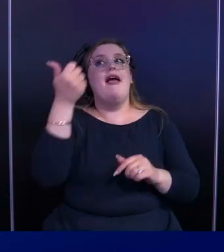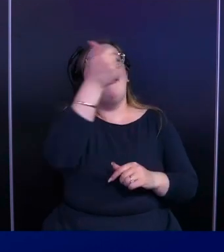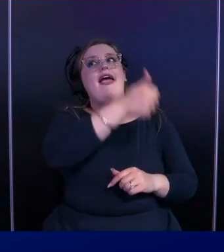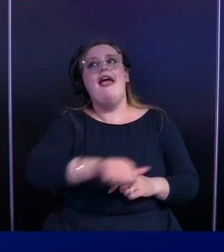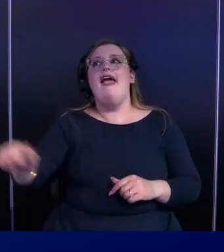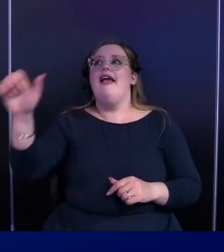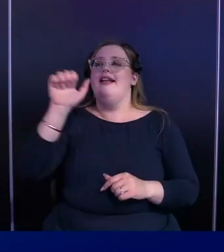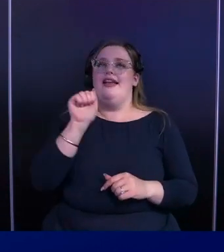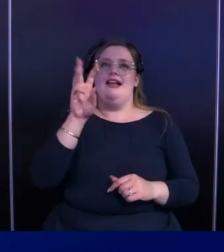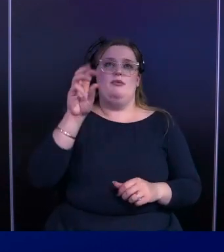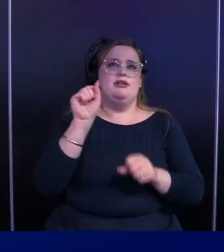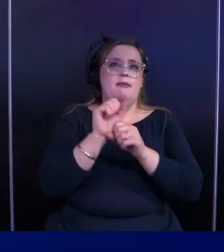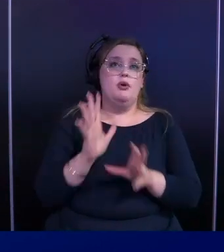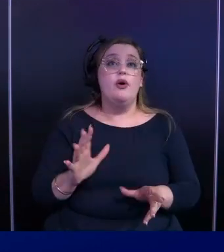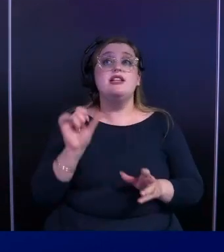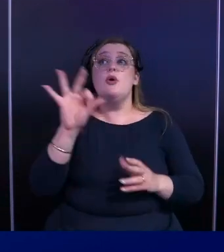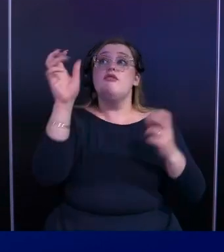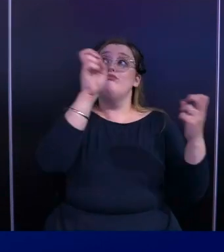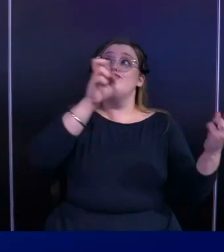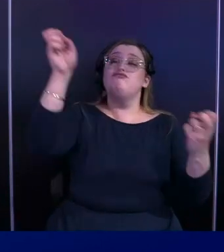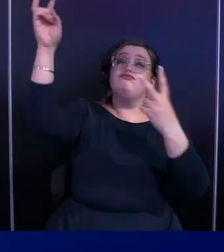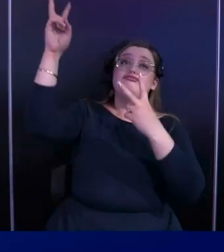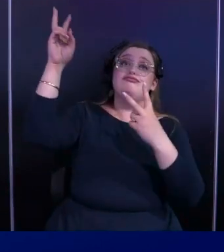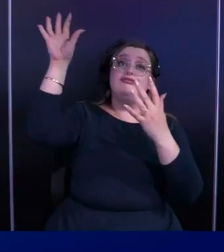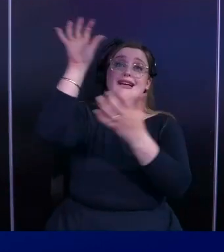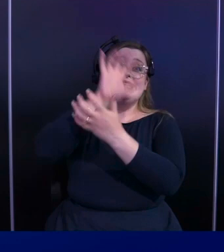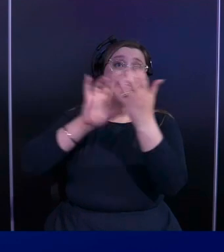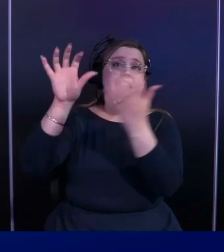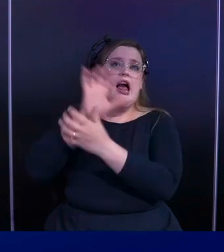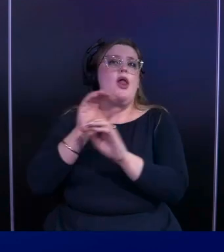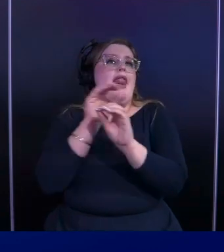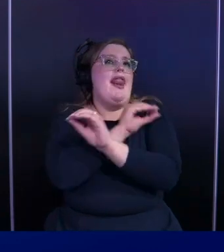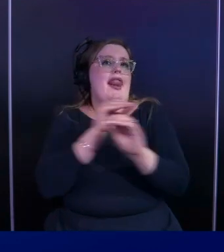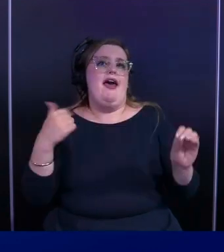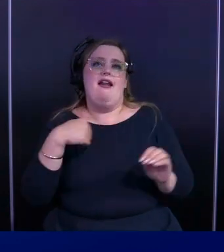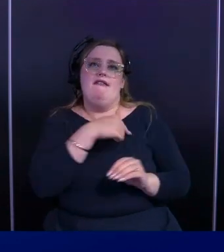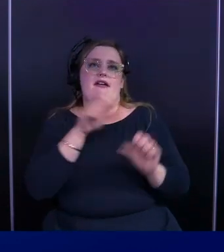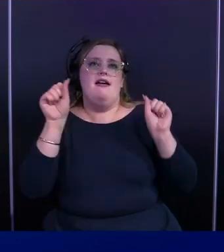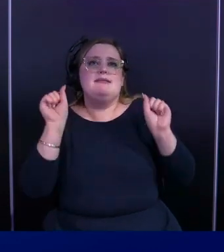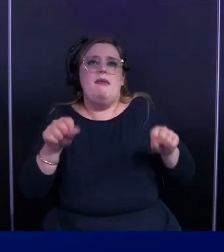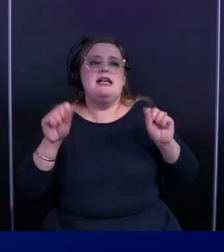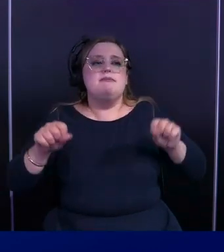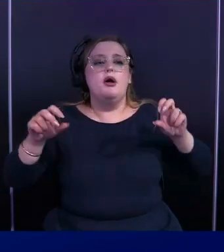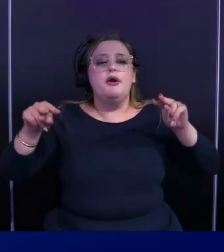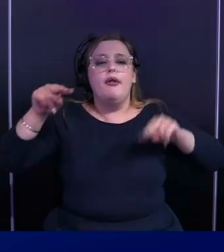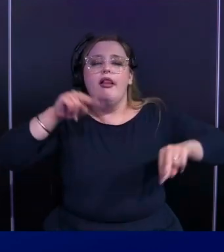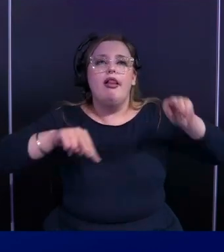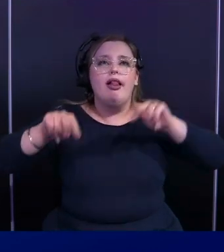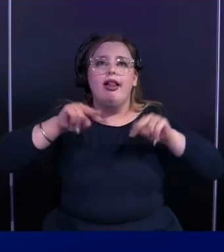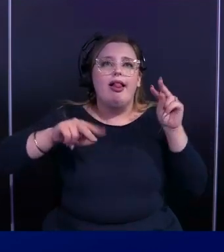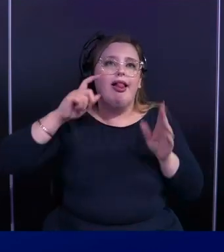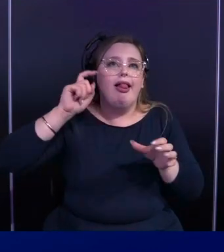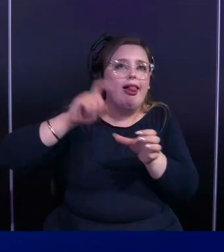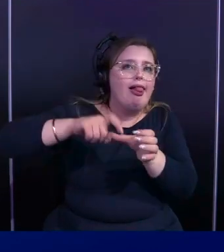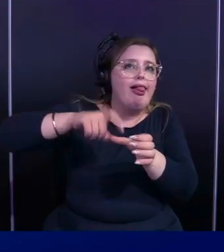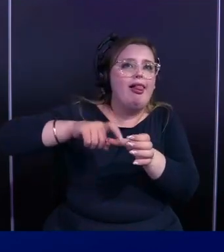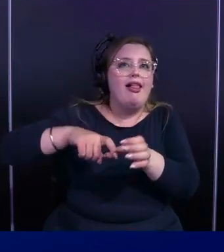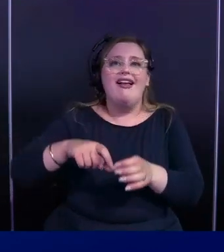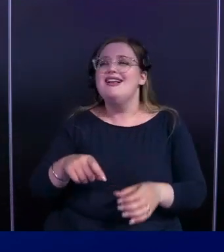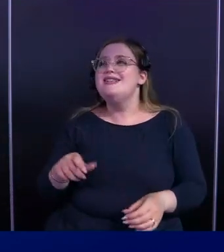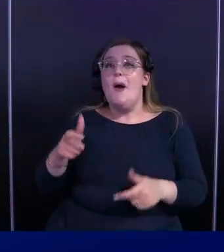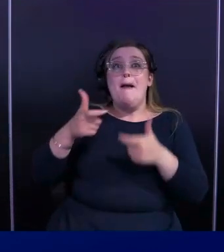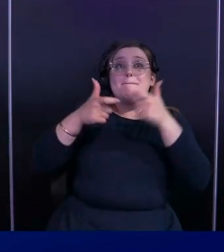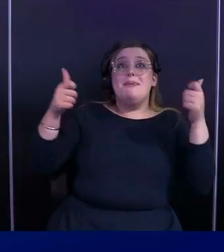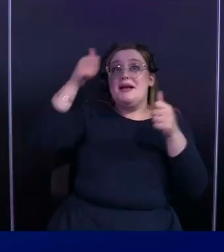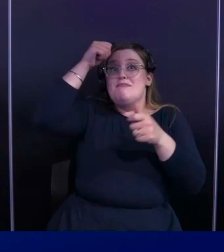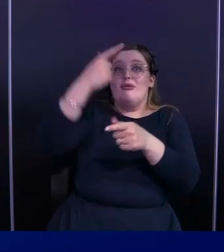put anything into the cloud, none of us have the ability to take a look at it. That's right. Right? That's right. And so Big Brother's not watching. No. I'm just